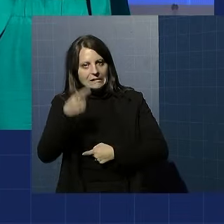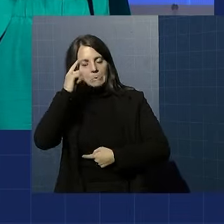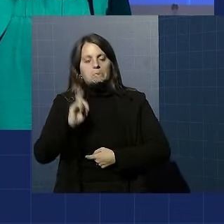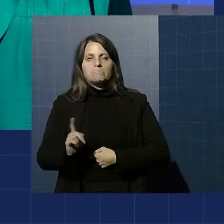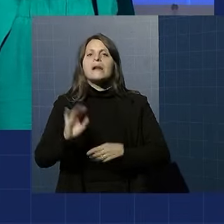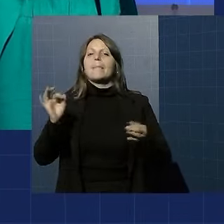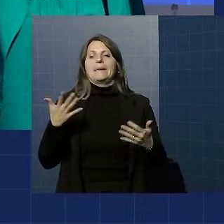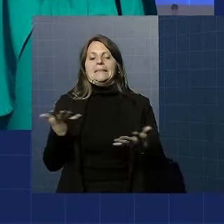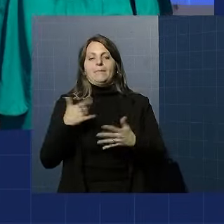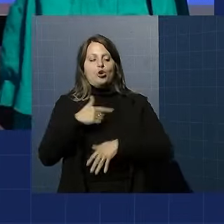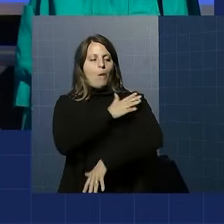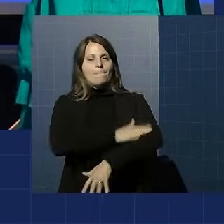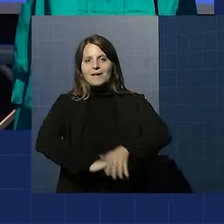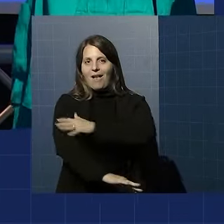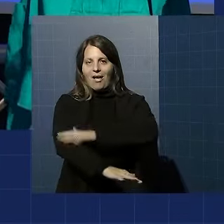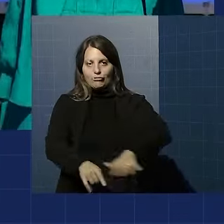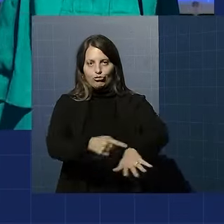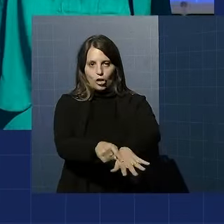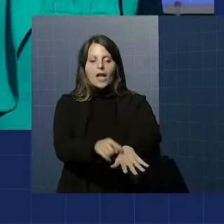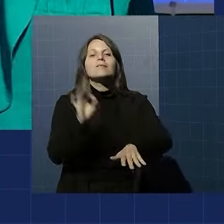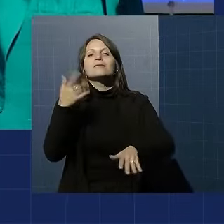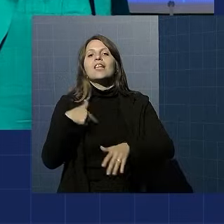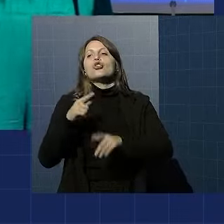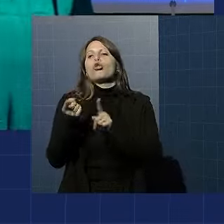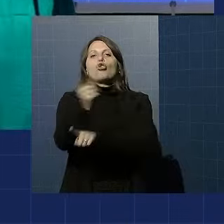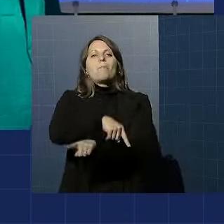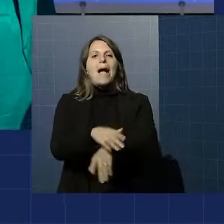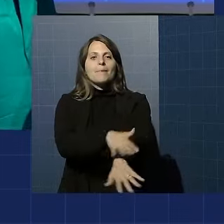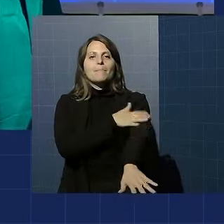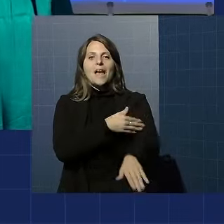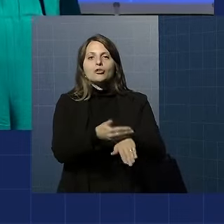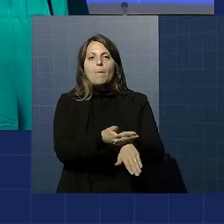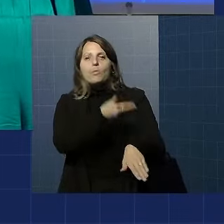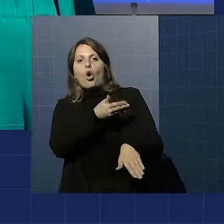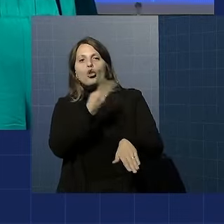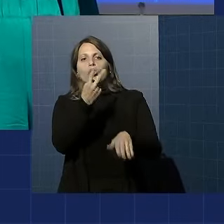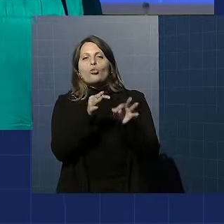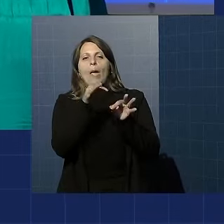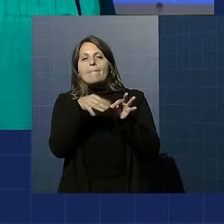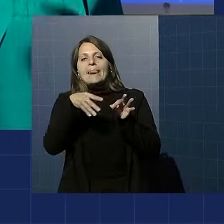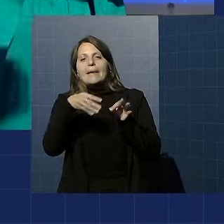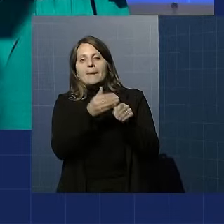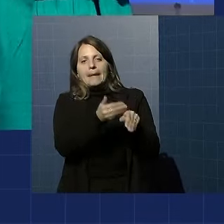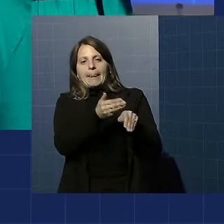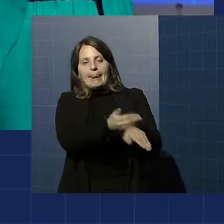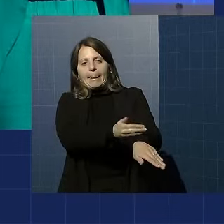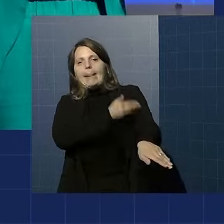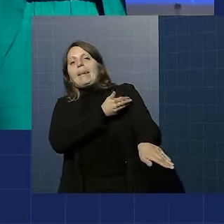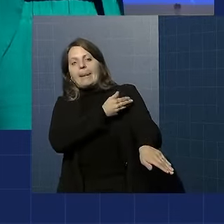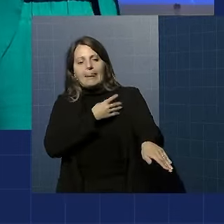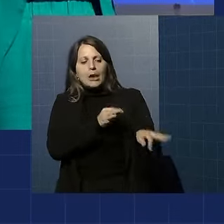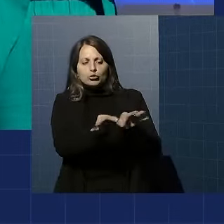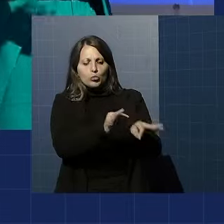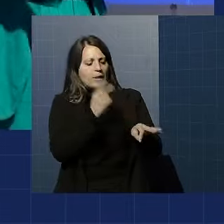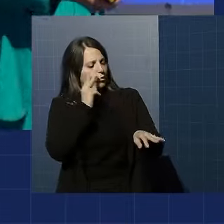I can tell everybody, yes, we measured that, you know, this arm is 2 millimeters shorter or became 2 millimeters shorter. but maybe it will not